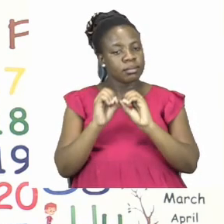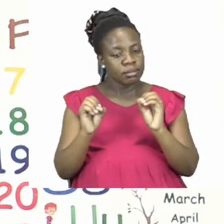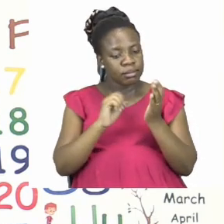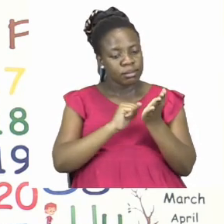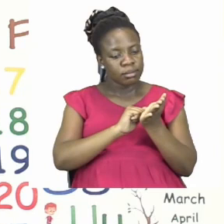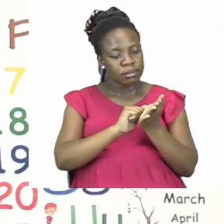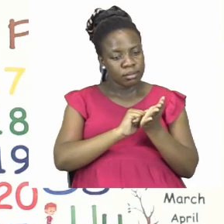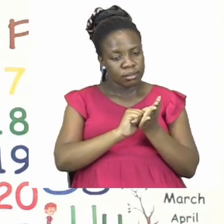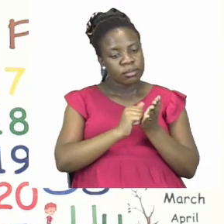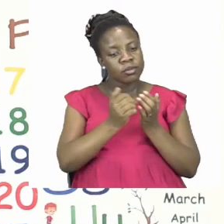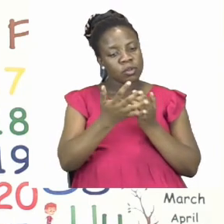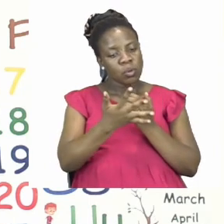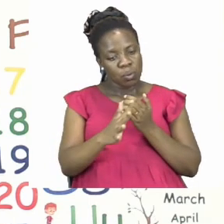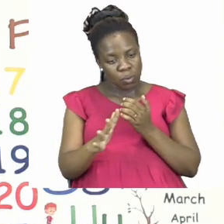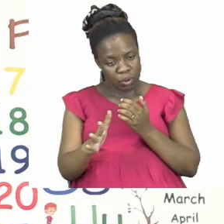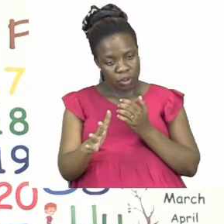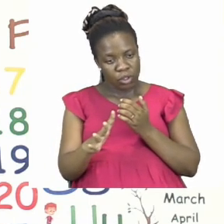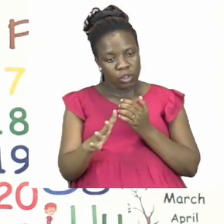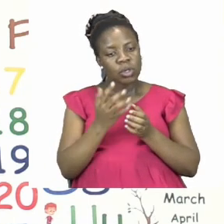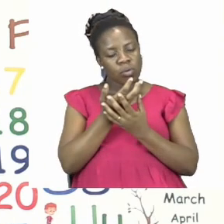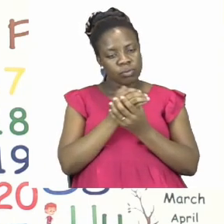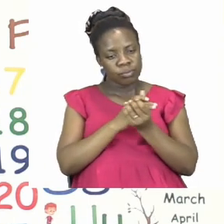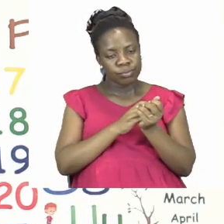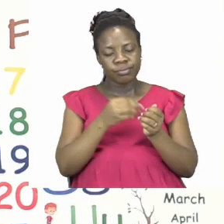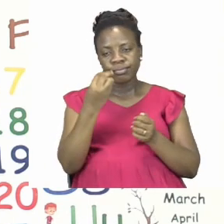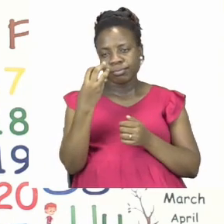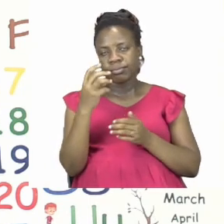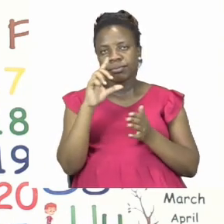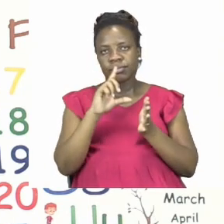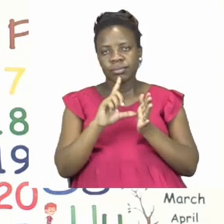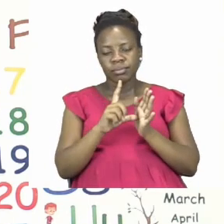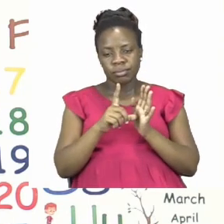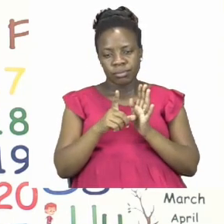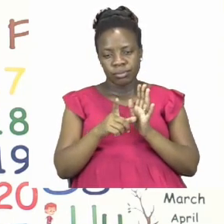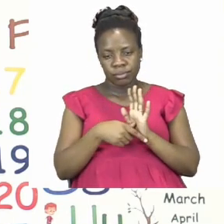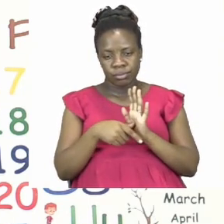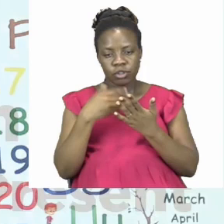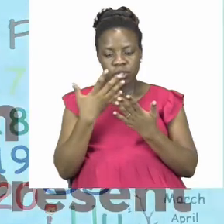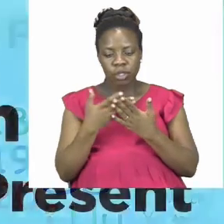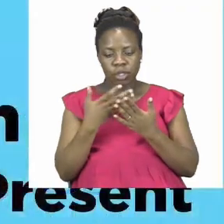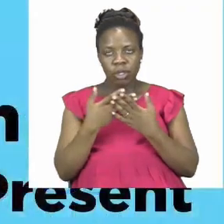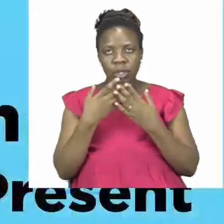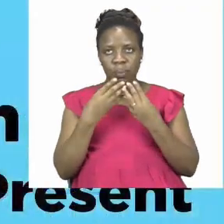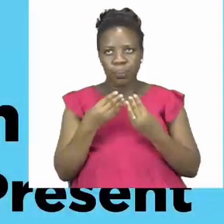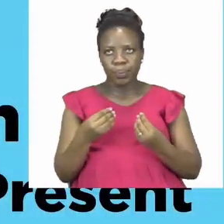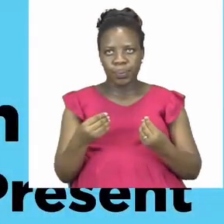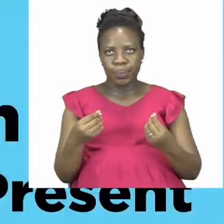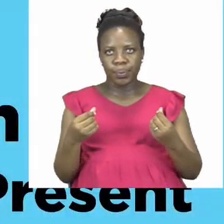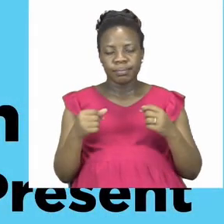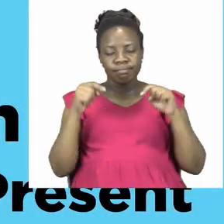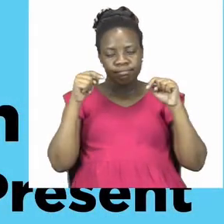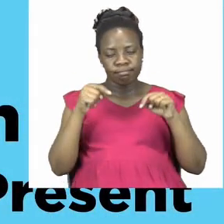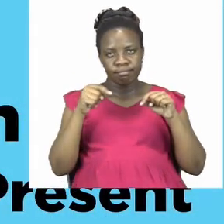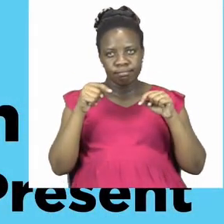that you run your hands under the tap for 30 seconds. Make sure your hands are dry before you touch anything else. For